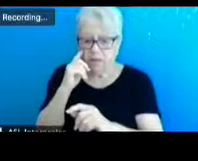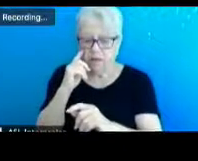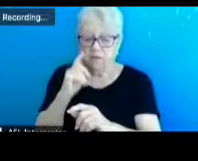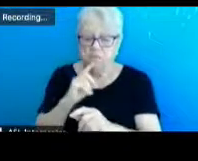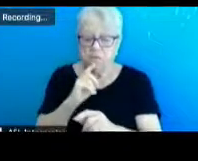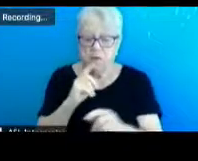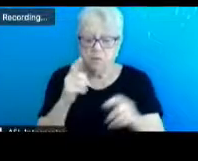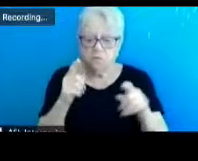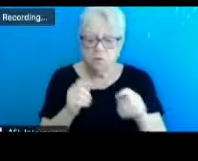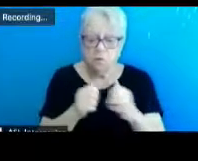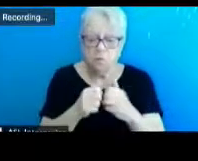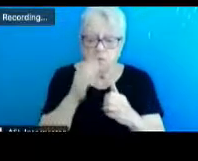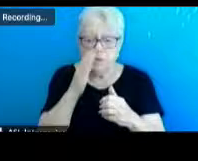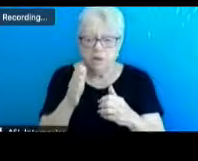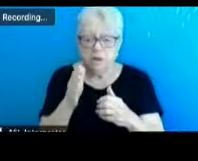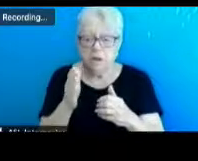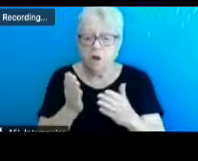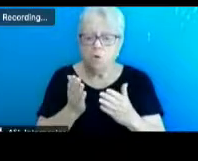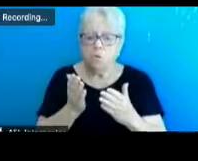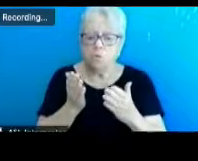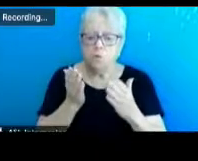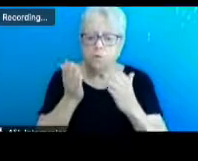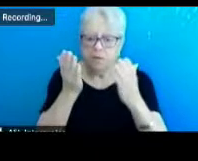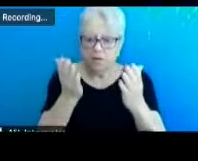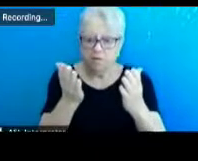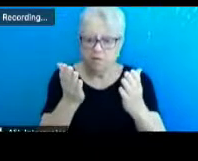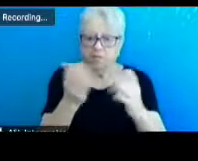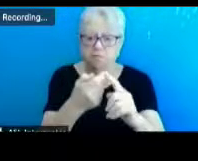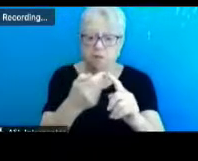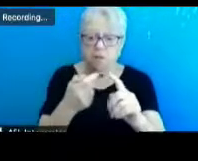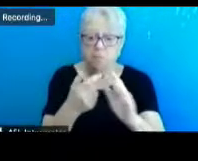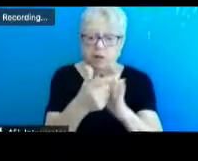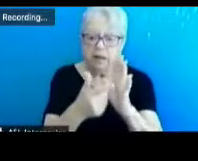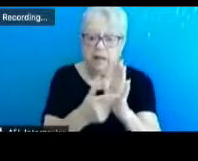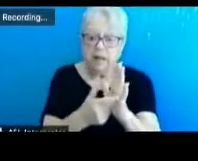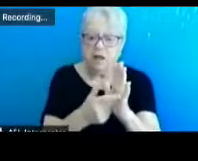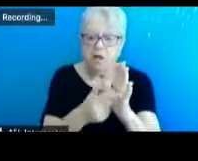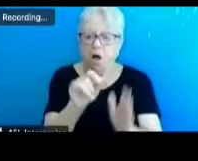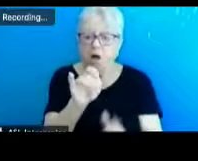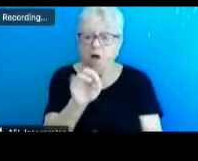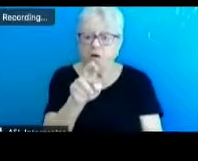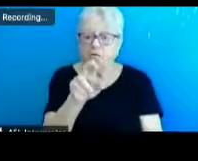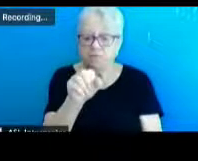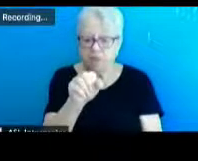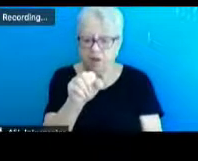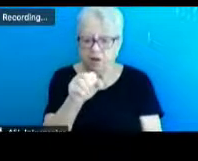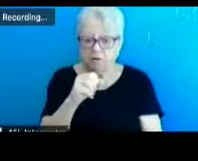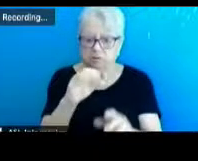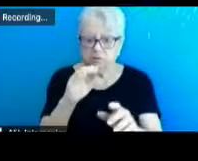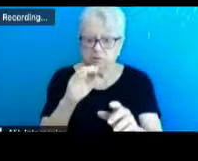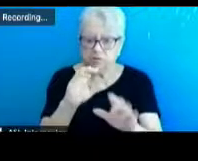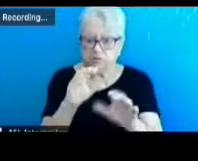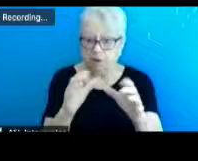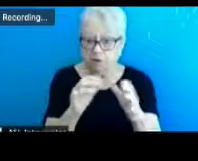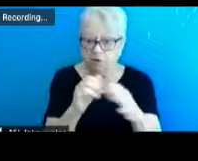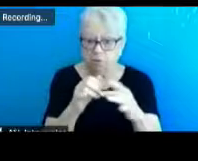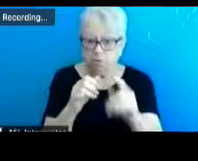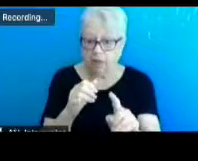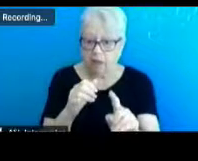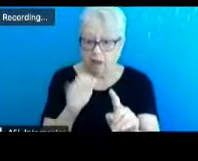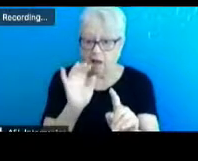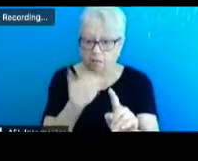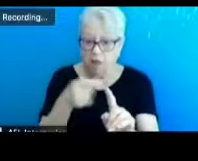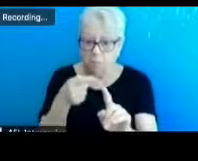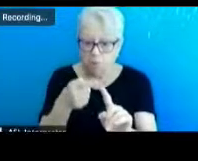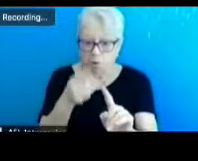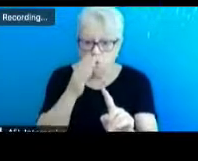a recommendation of the Legal Affairs Committee to do that. So at a minimum, just on that point, it would be helpful